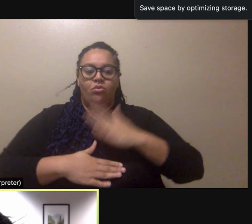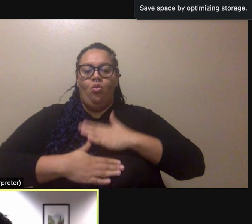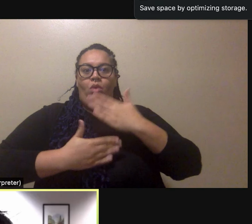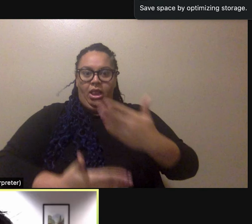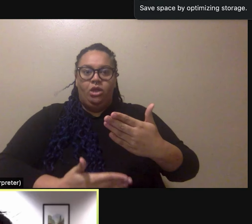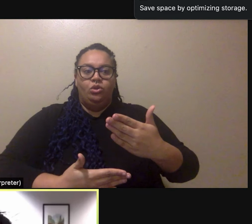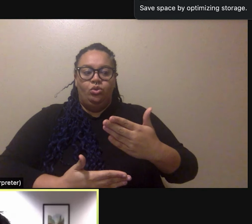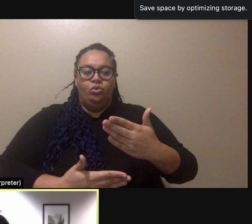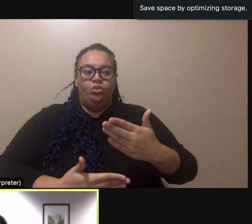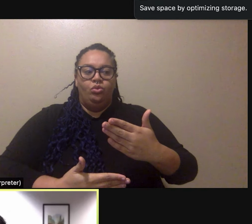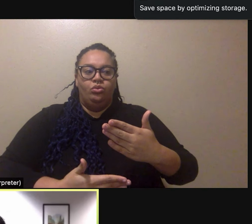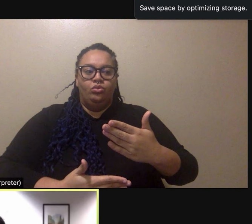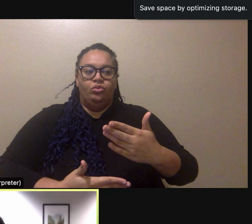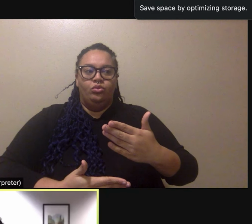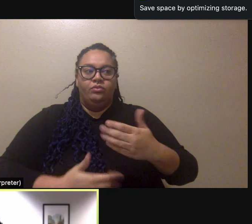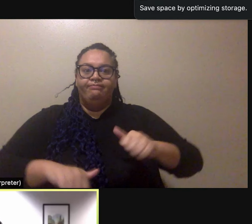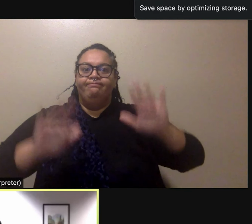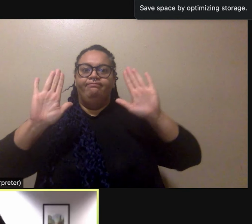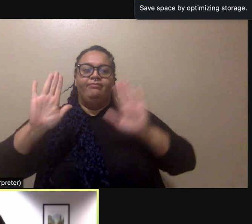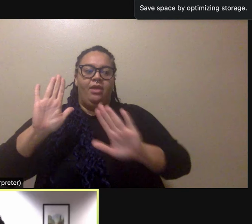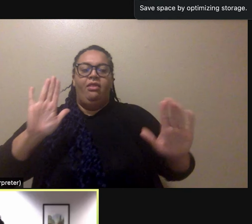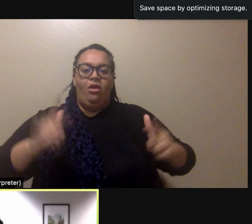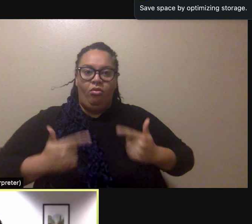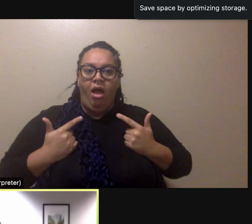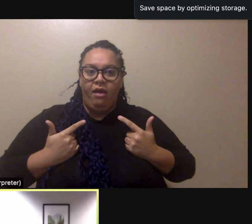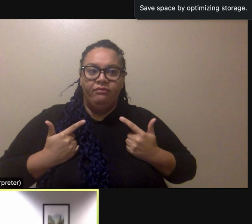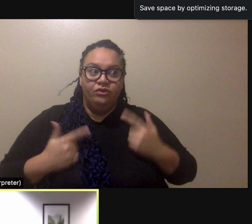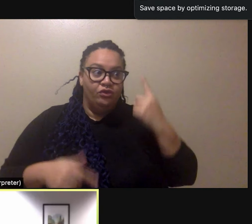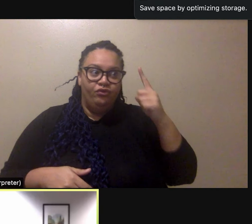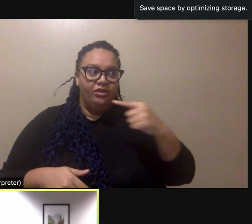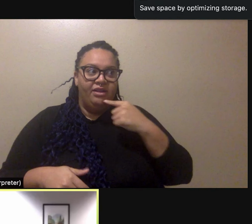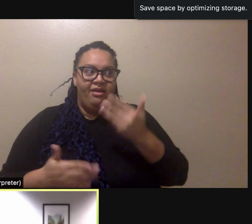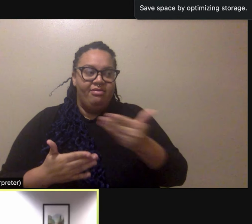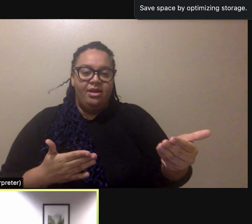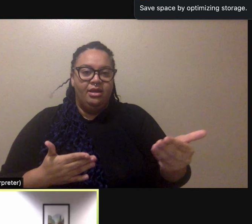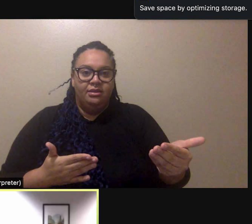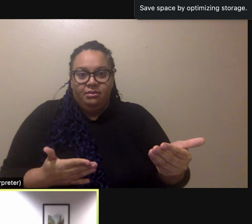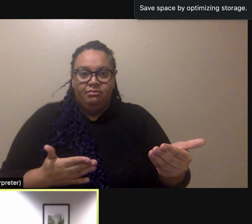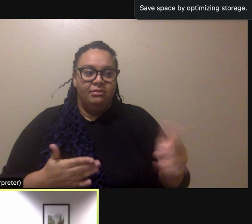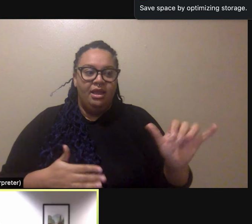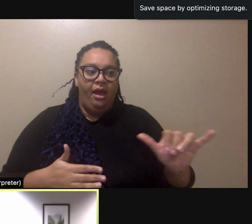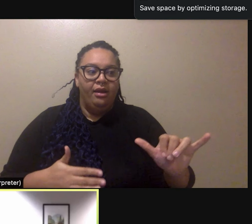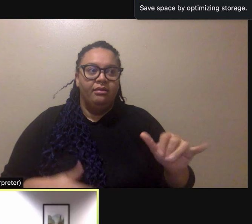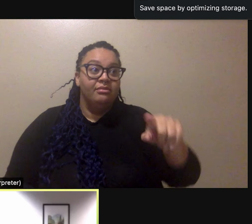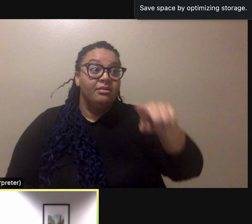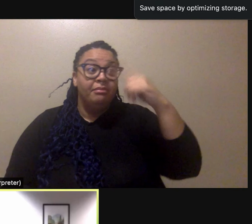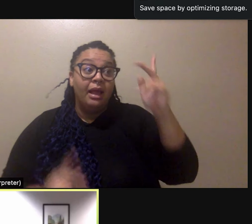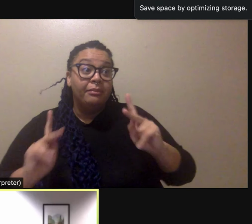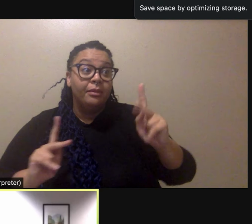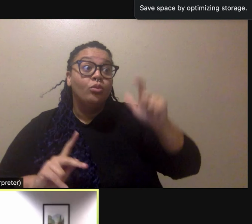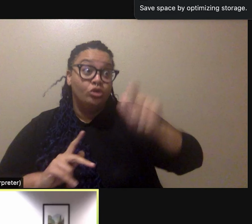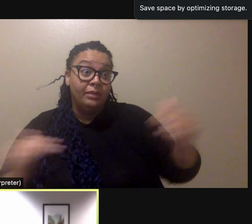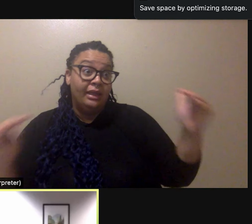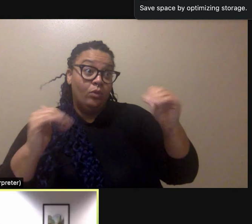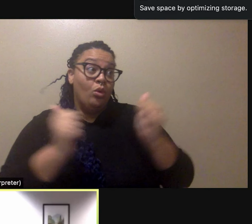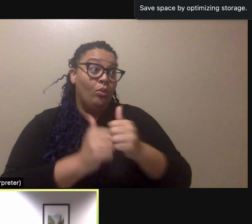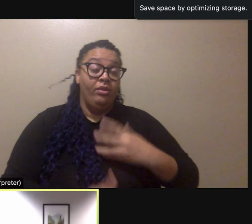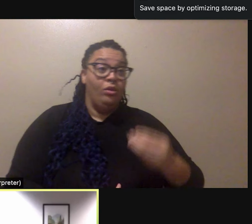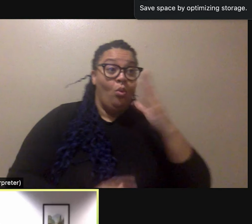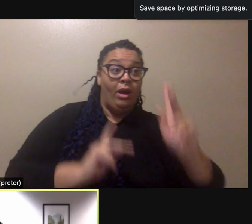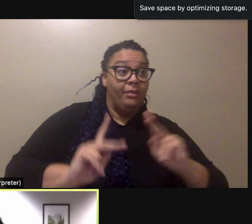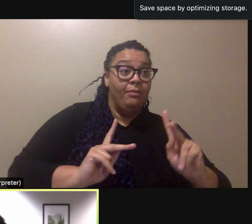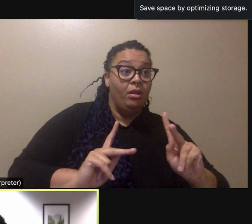there'd be mobs who would try to attack them for saying controversial things, like black people should be equal to white people, like that. That was a controversial